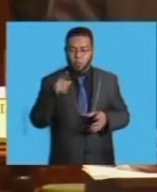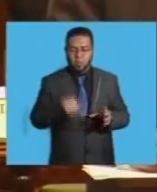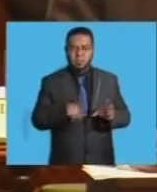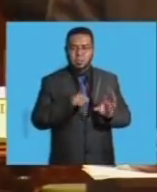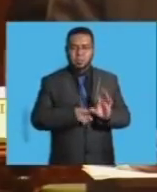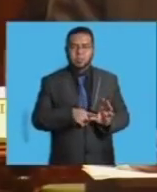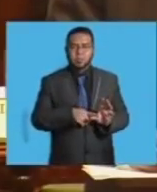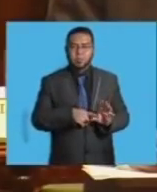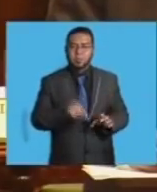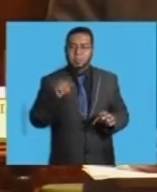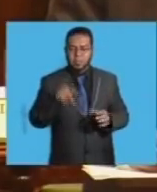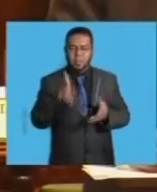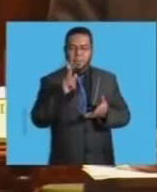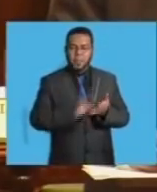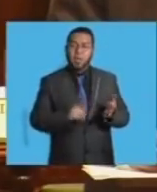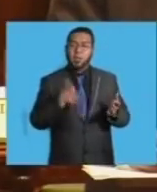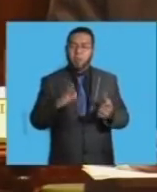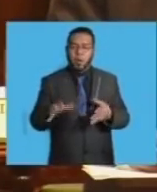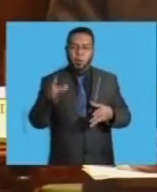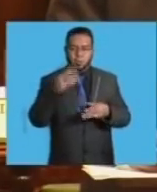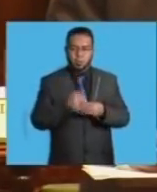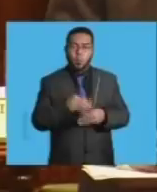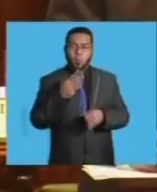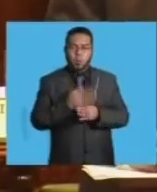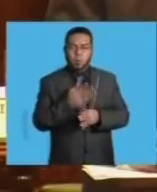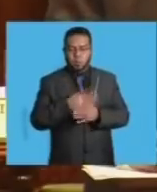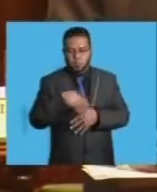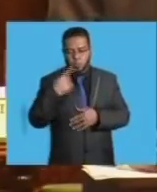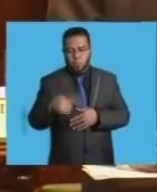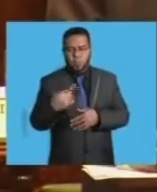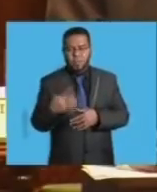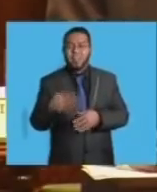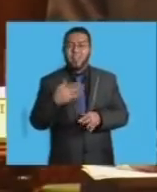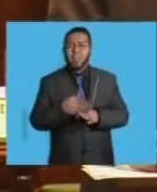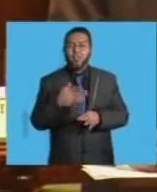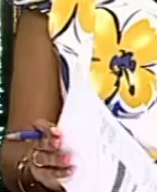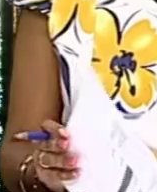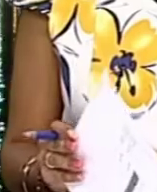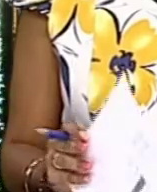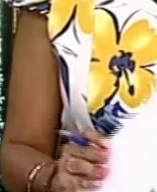year. This is part of our proactive work which will continue in the new financial year.